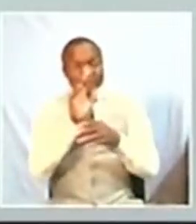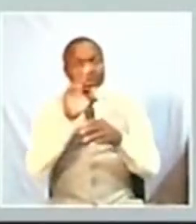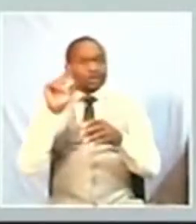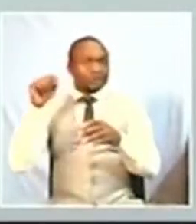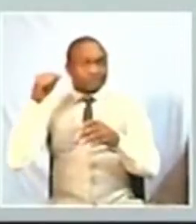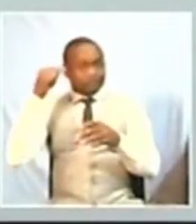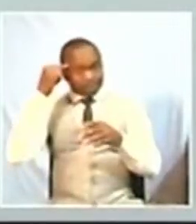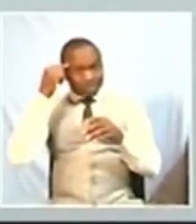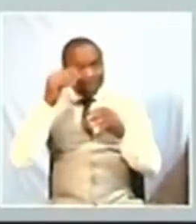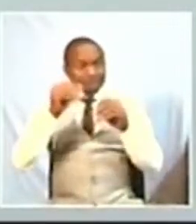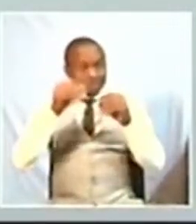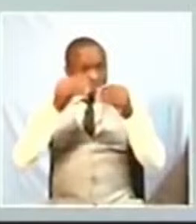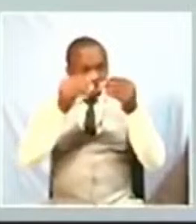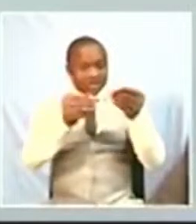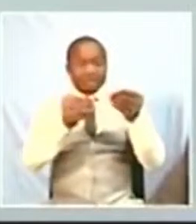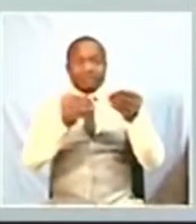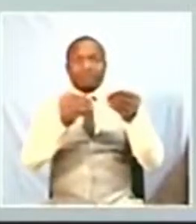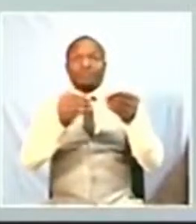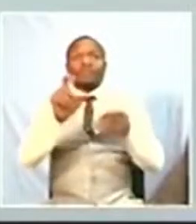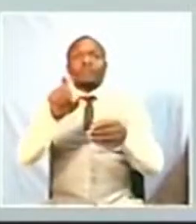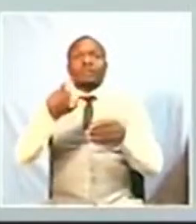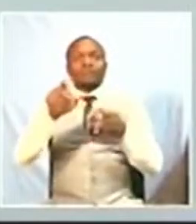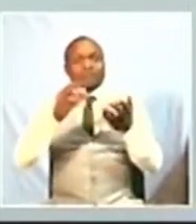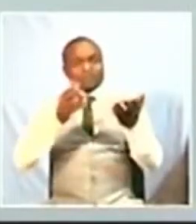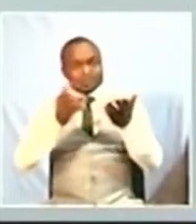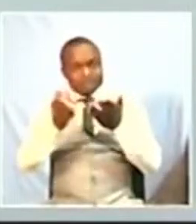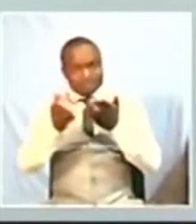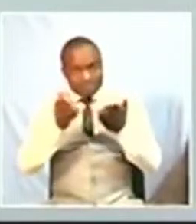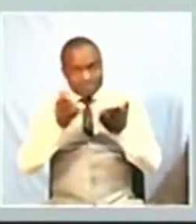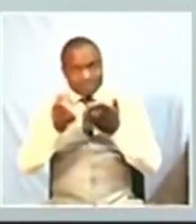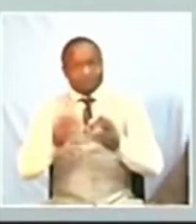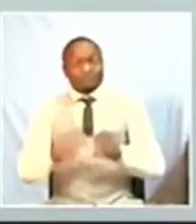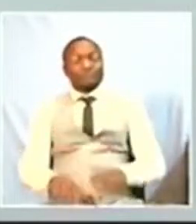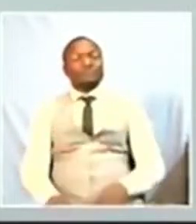provide the much needed services.